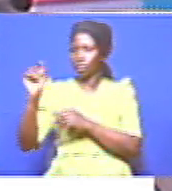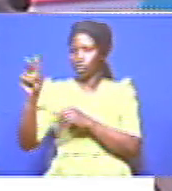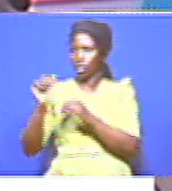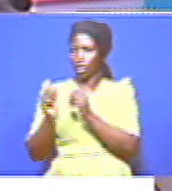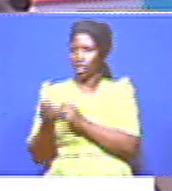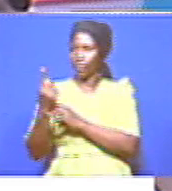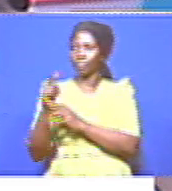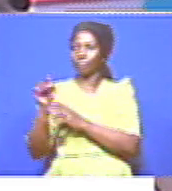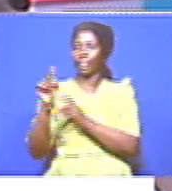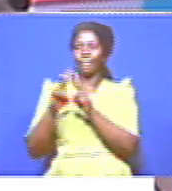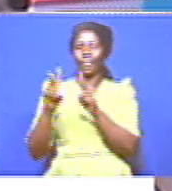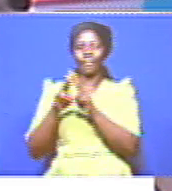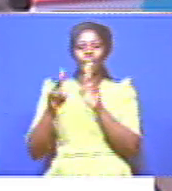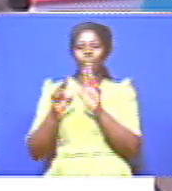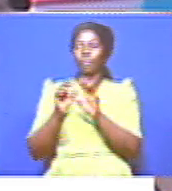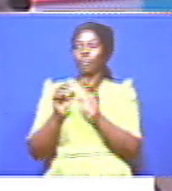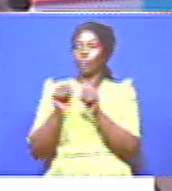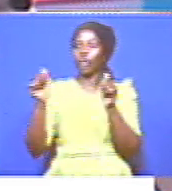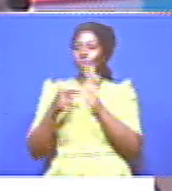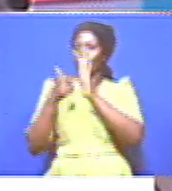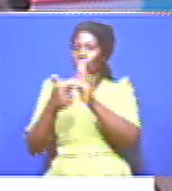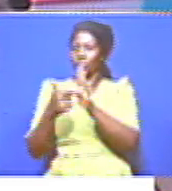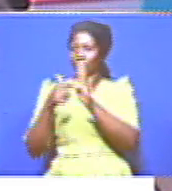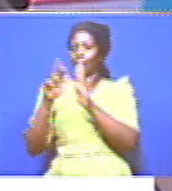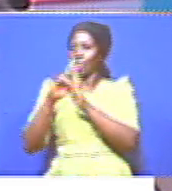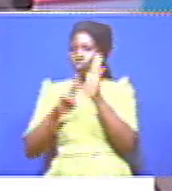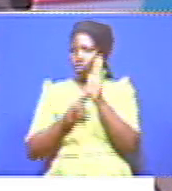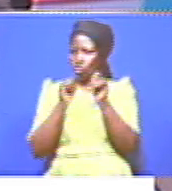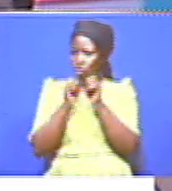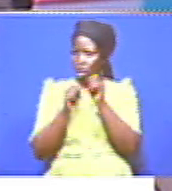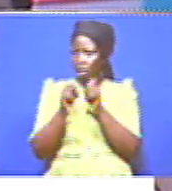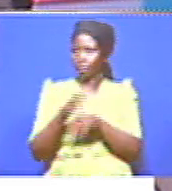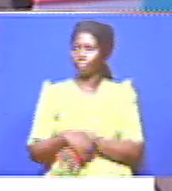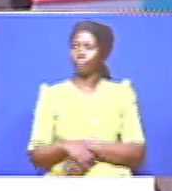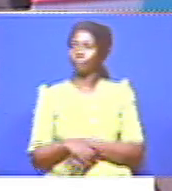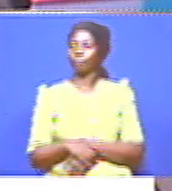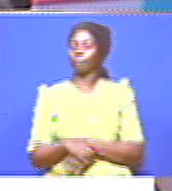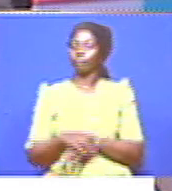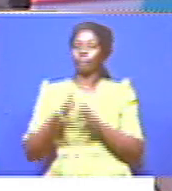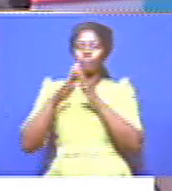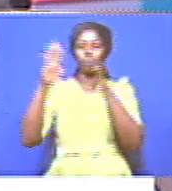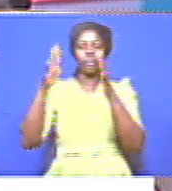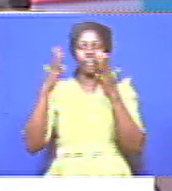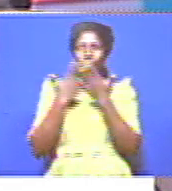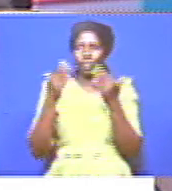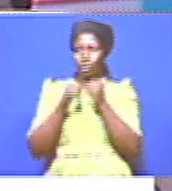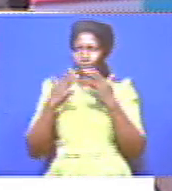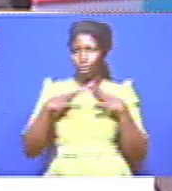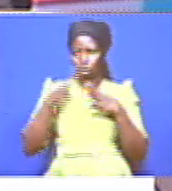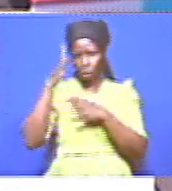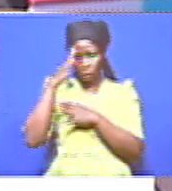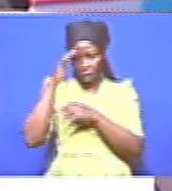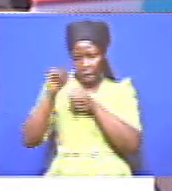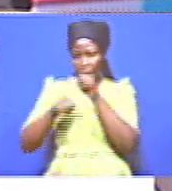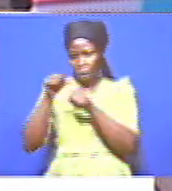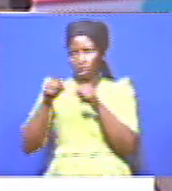is very well articulated what are the mandates. Mm-hmm. Of course, the people, the major one that they are aware about is the one of law enforcement,